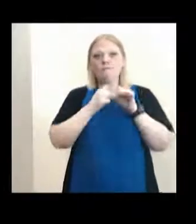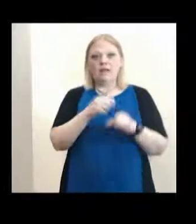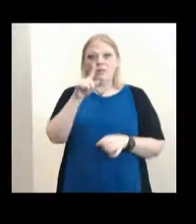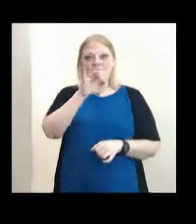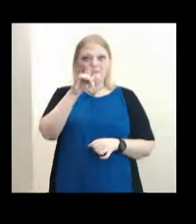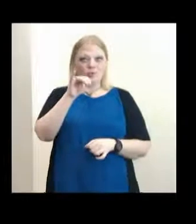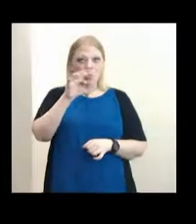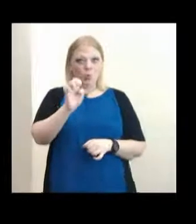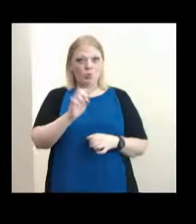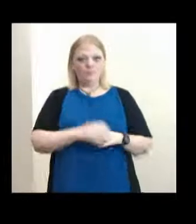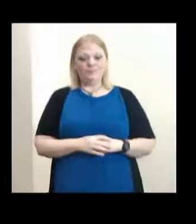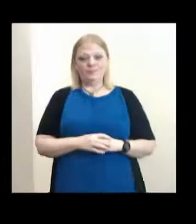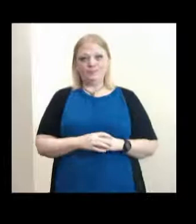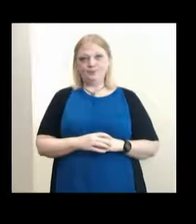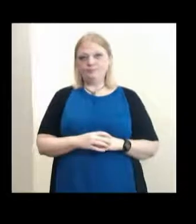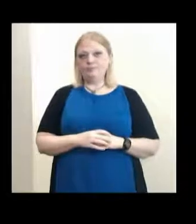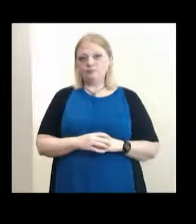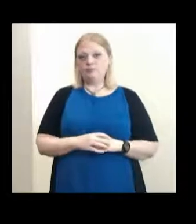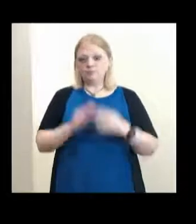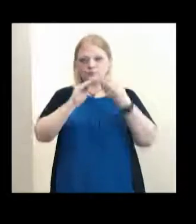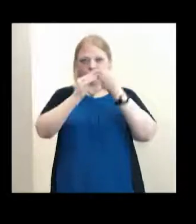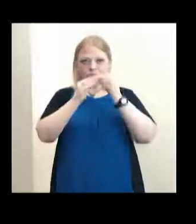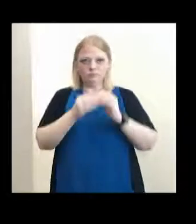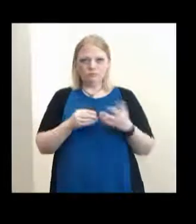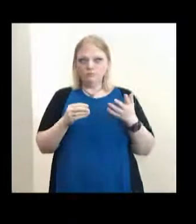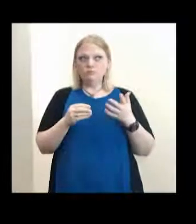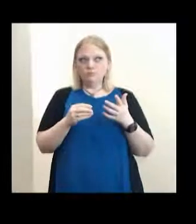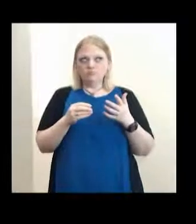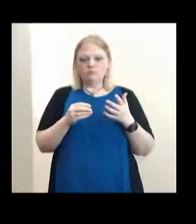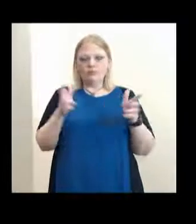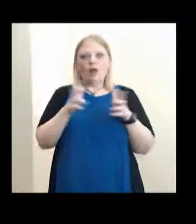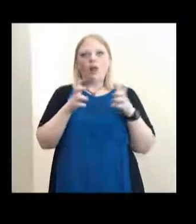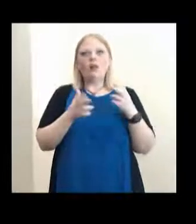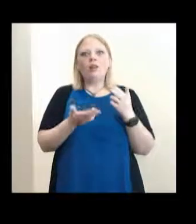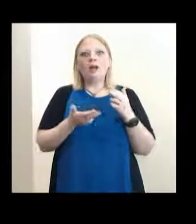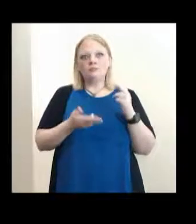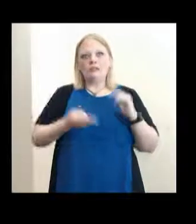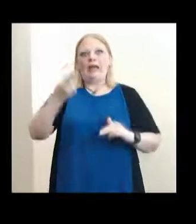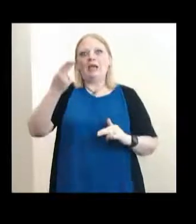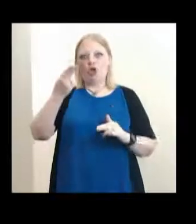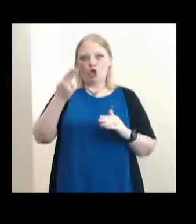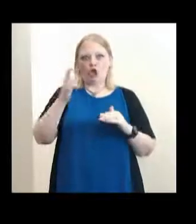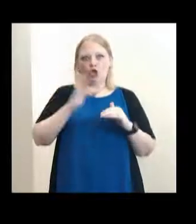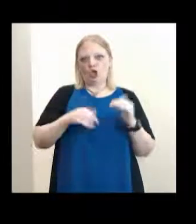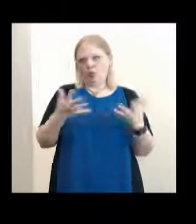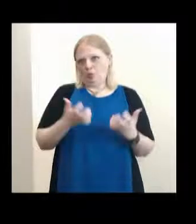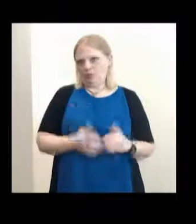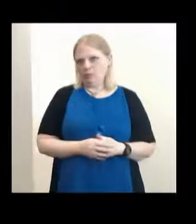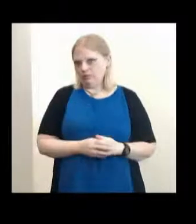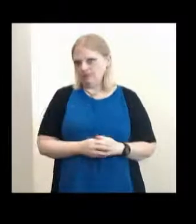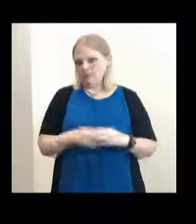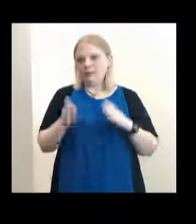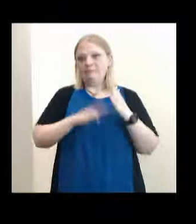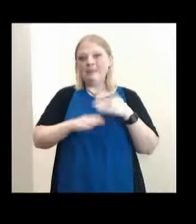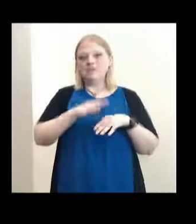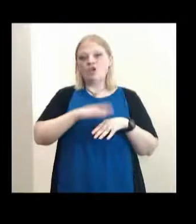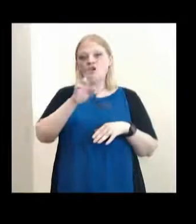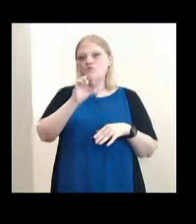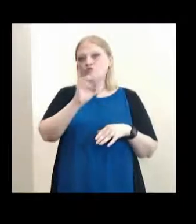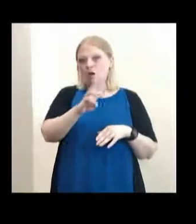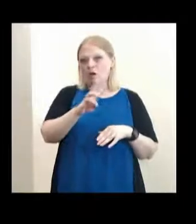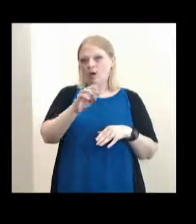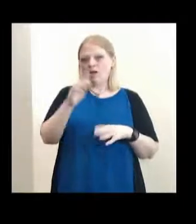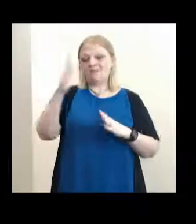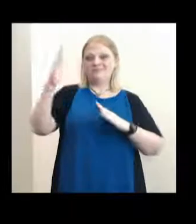code, you will see that they are much higher than we'd like. Based on the raw data, the zip code with the